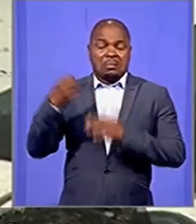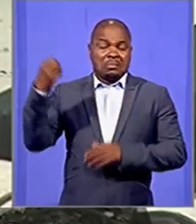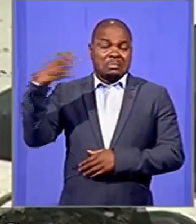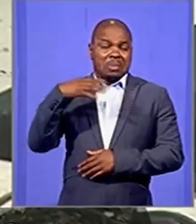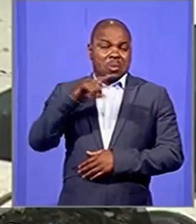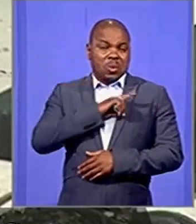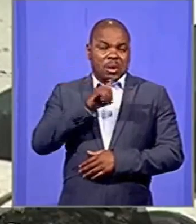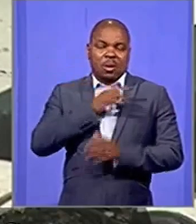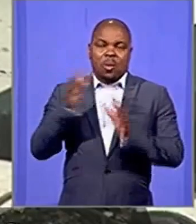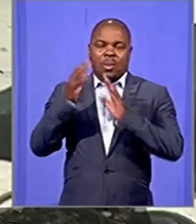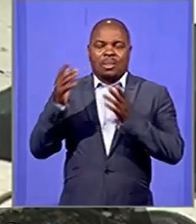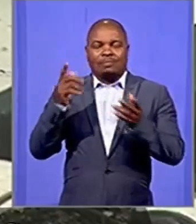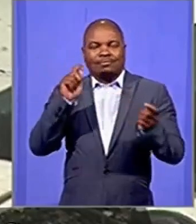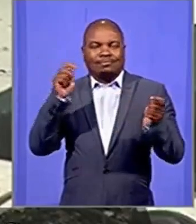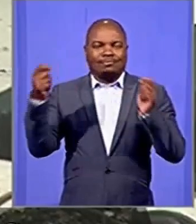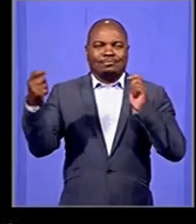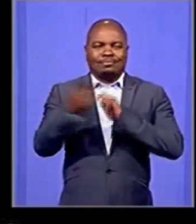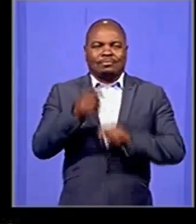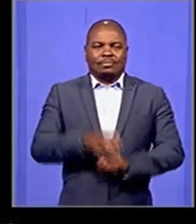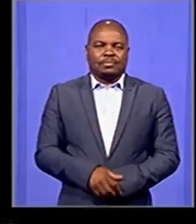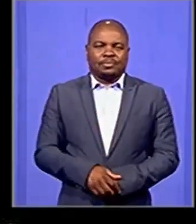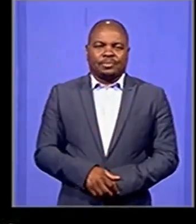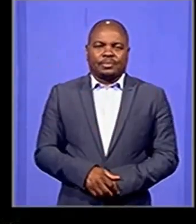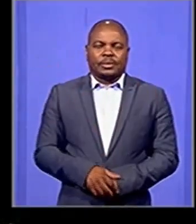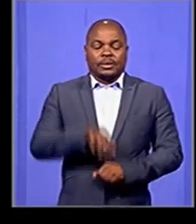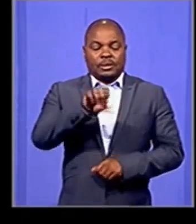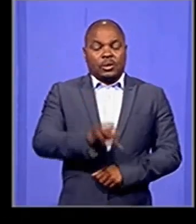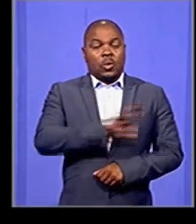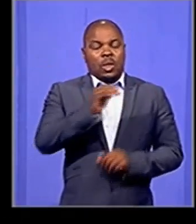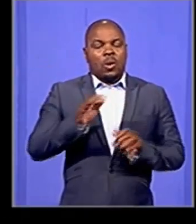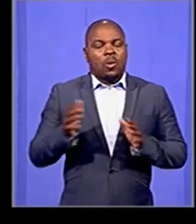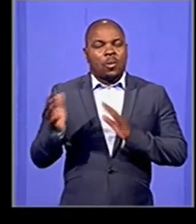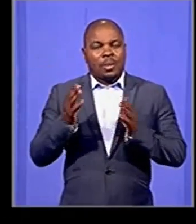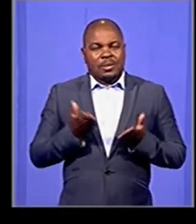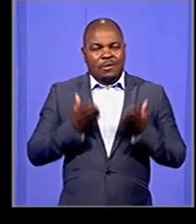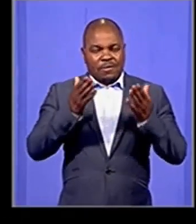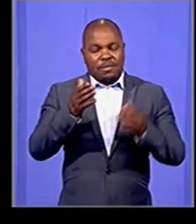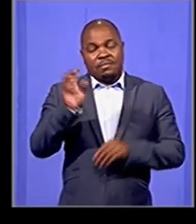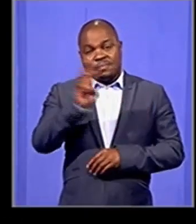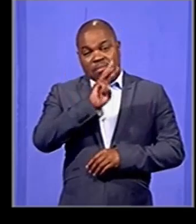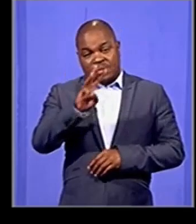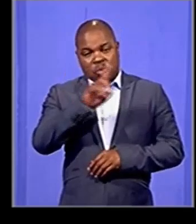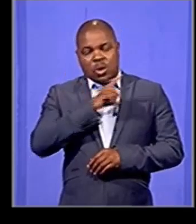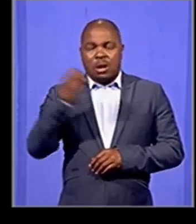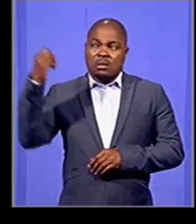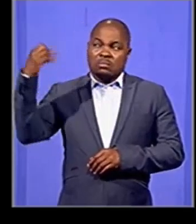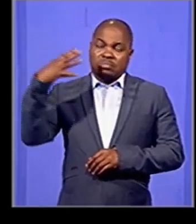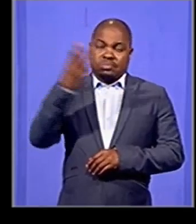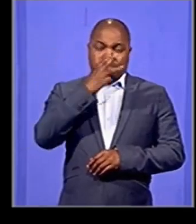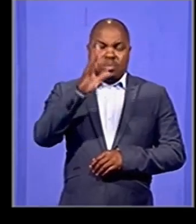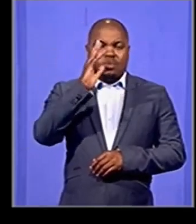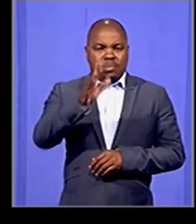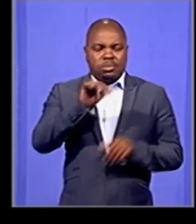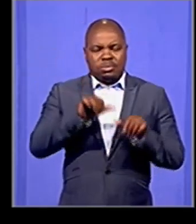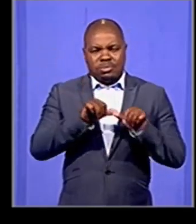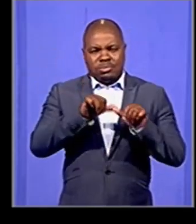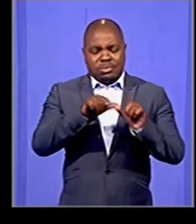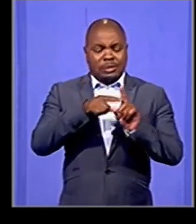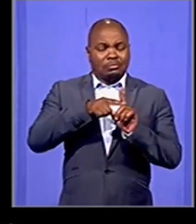kenyeletsang ho fetoha climate. The South African Weather Service has issued an advisory for heatwave conditions with persistently